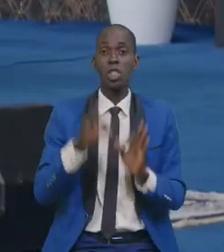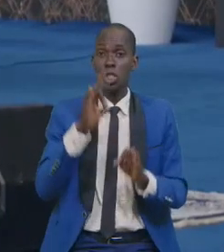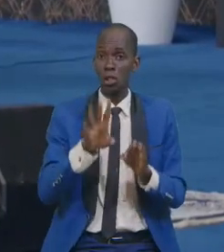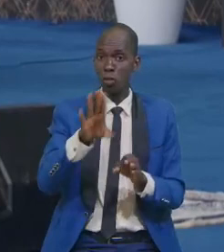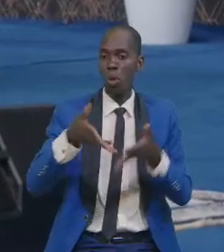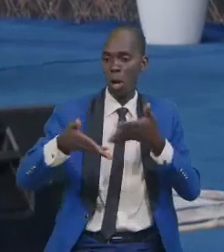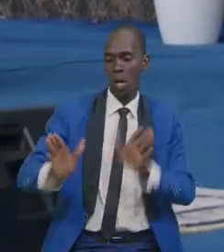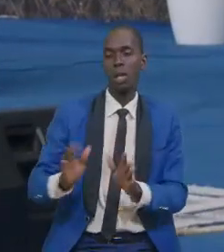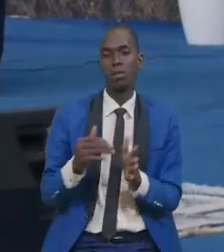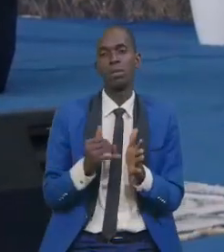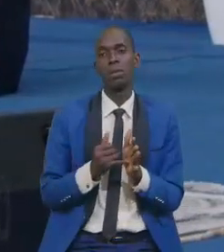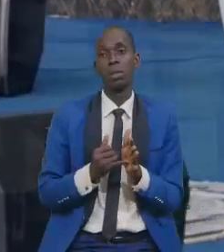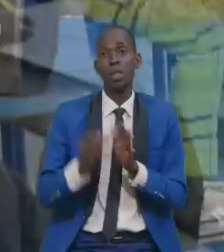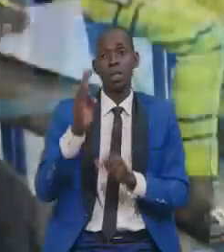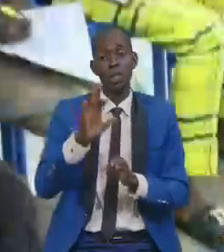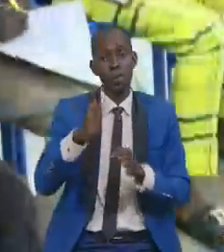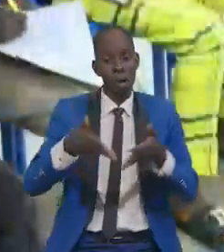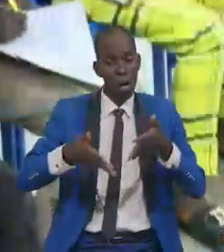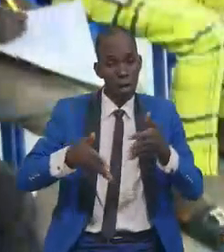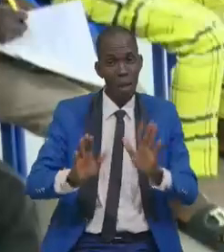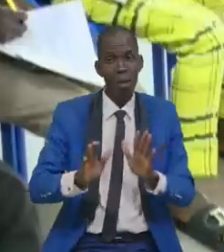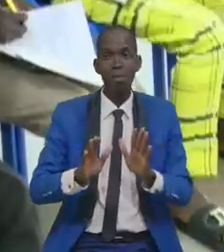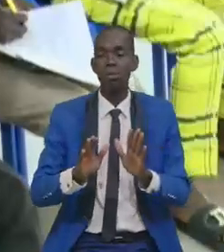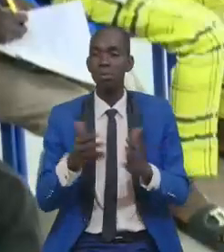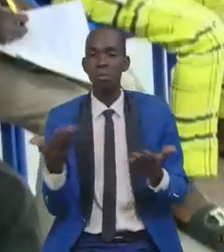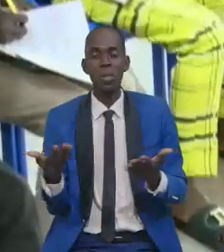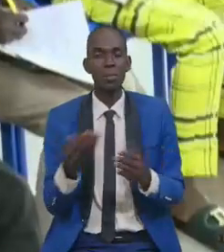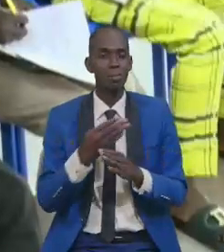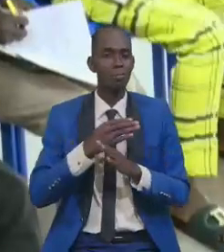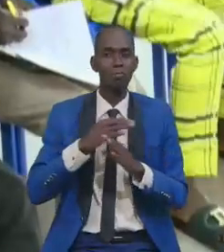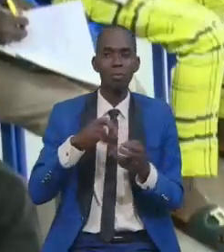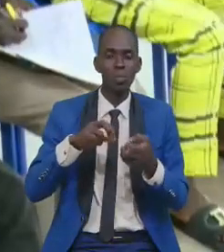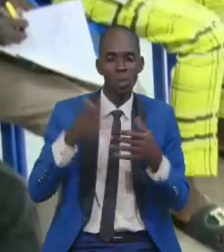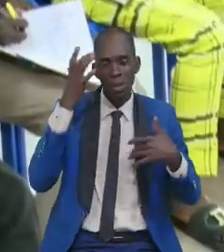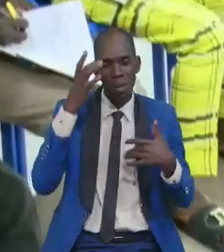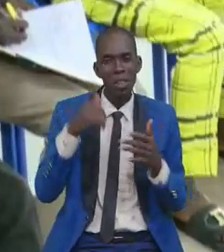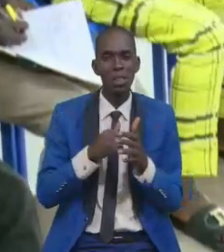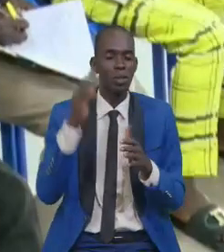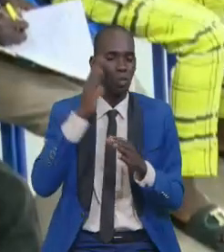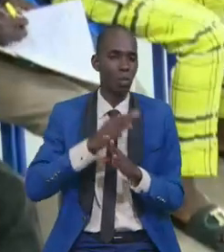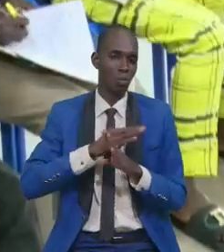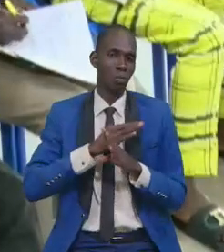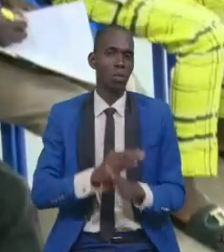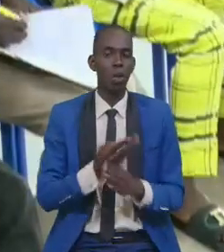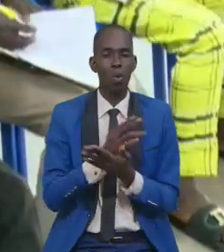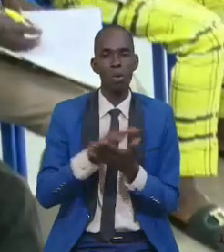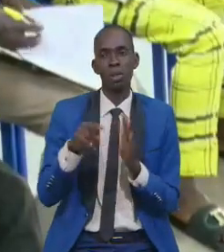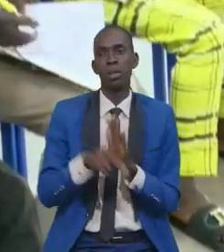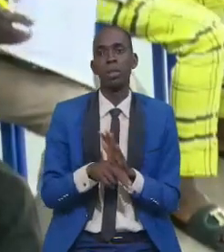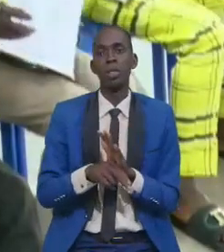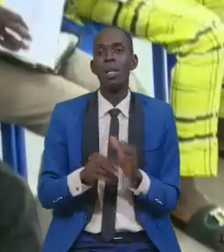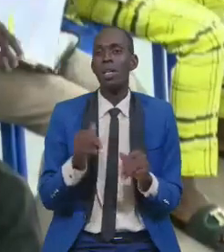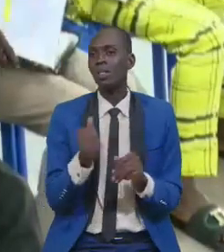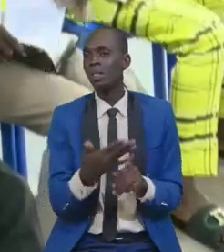hinders holiness if you allow it. The activities of the enemy that want you to turn your face